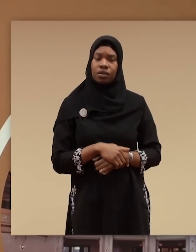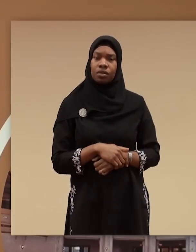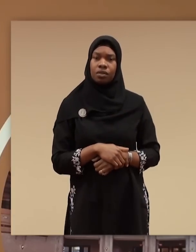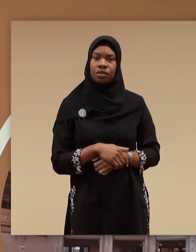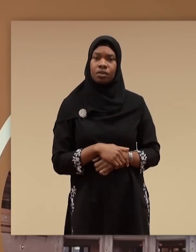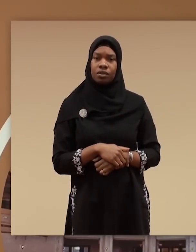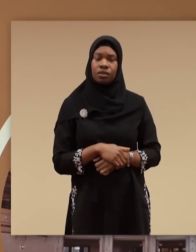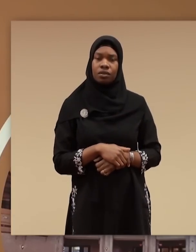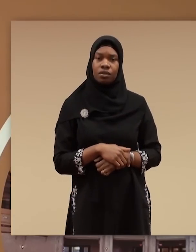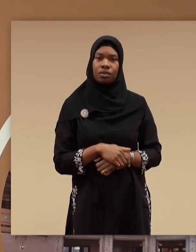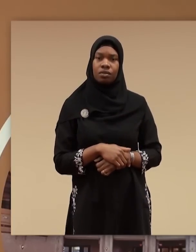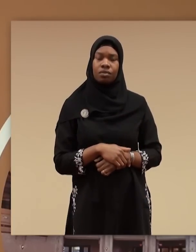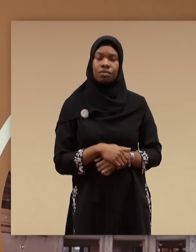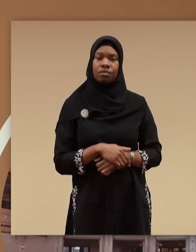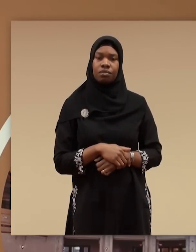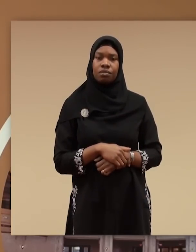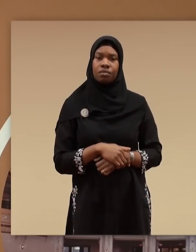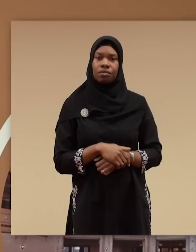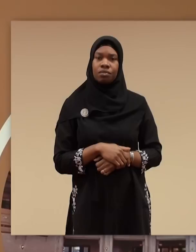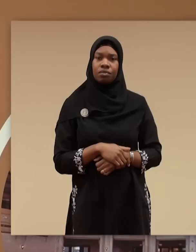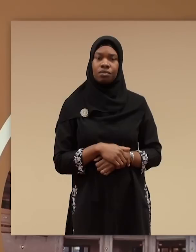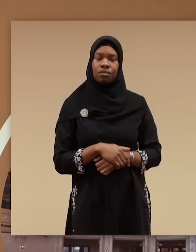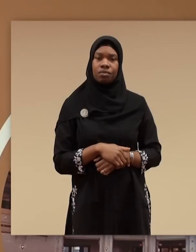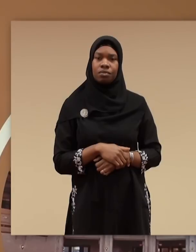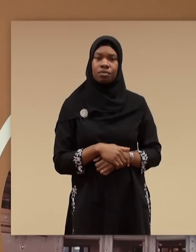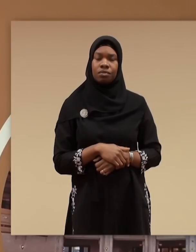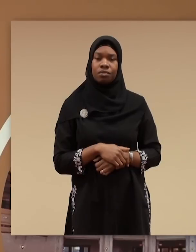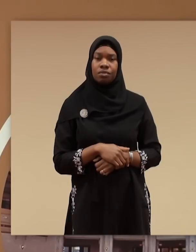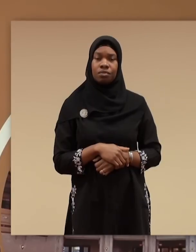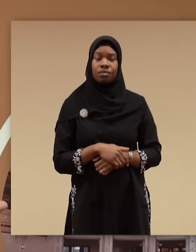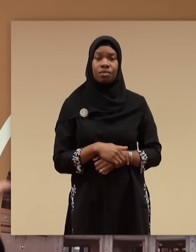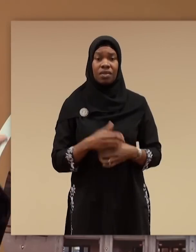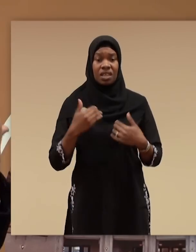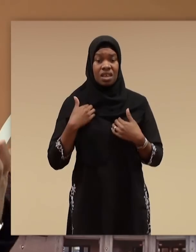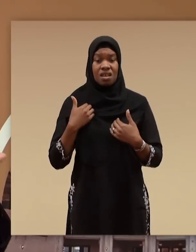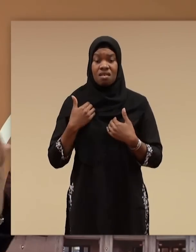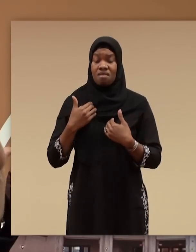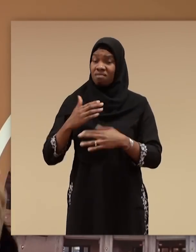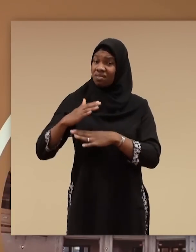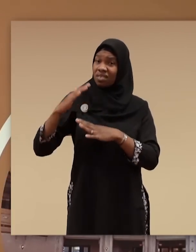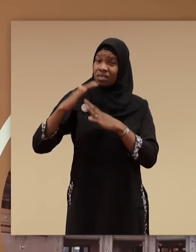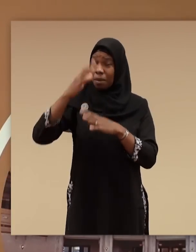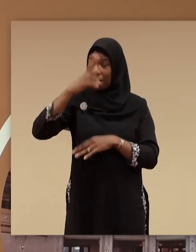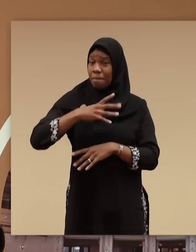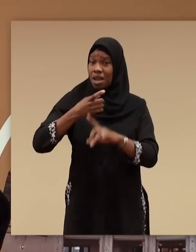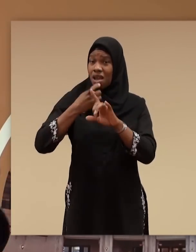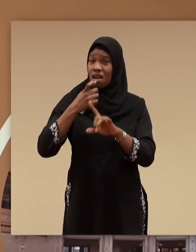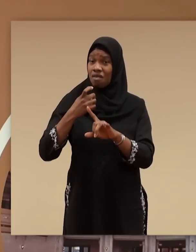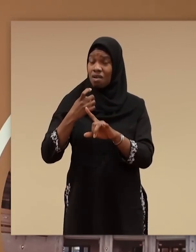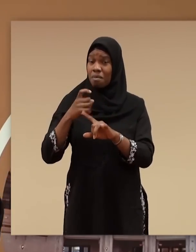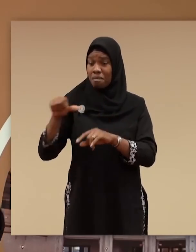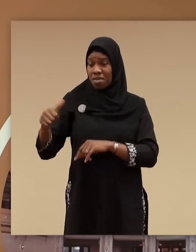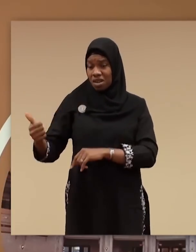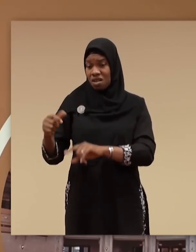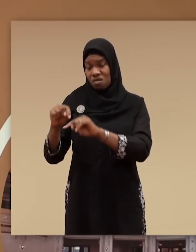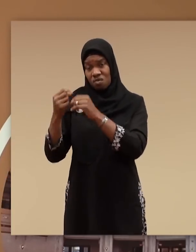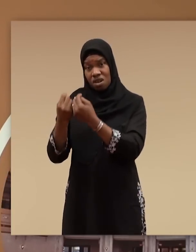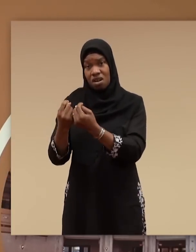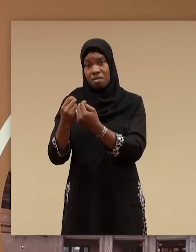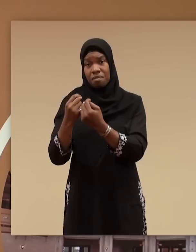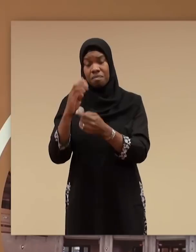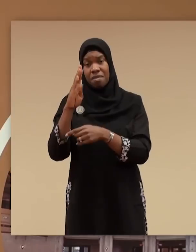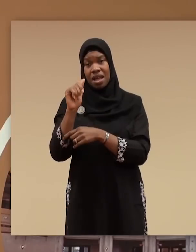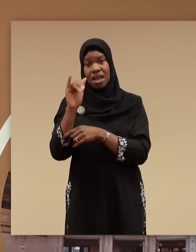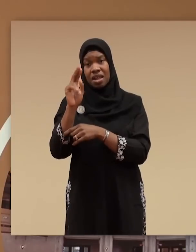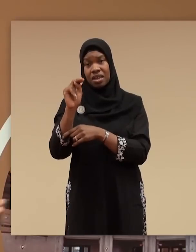We will give you the best man of Bani Makhzum." And I told you how Bani Makhzum, they were very prestigious, very good looking,